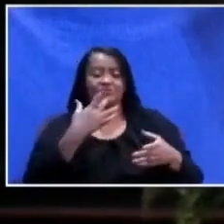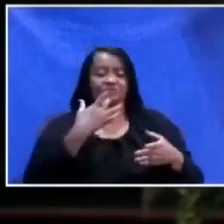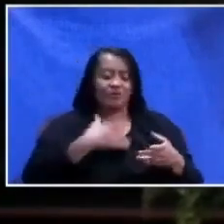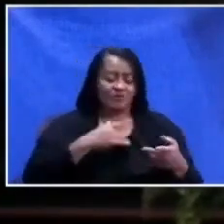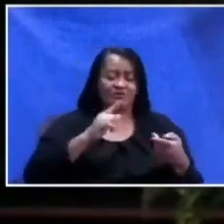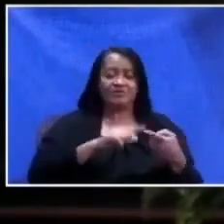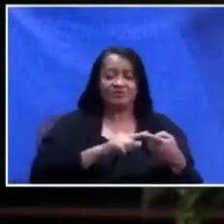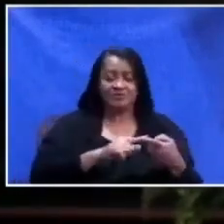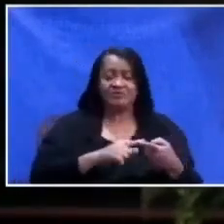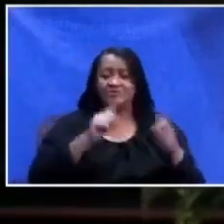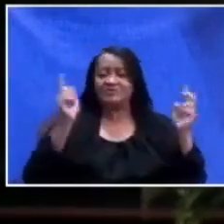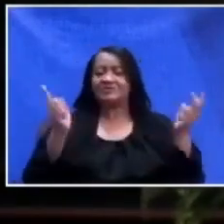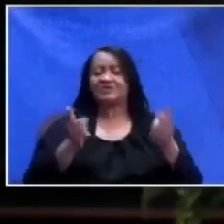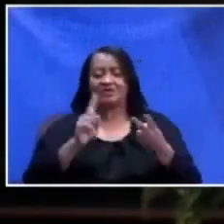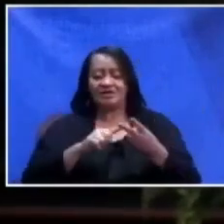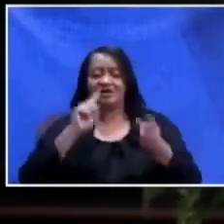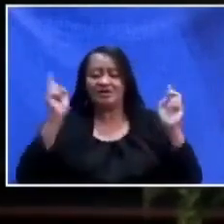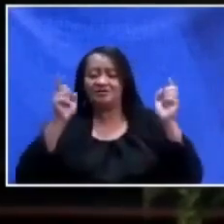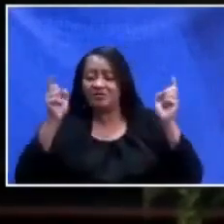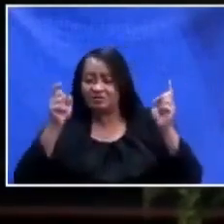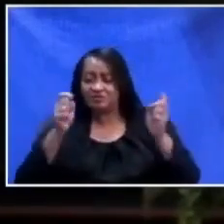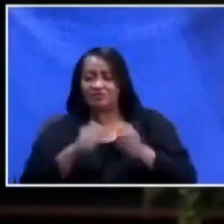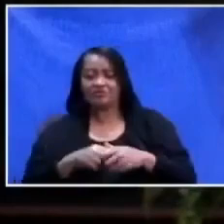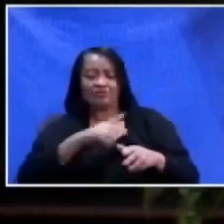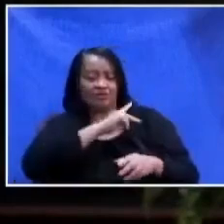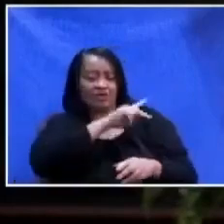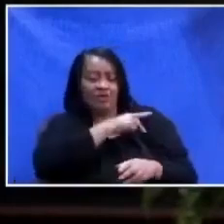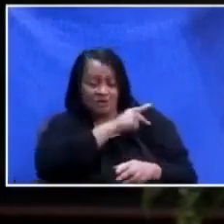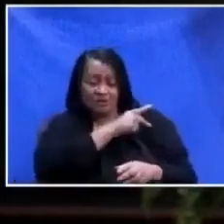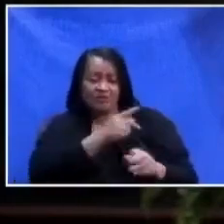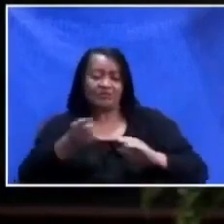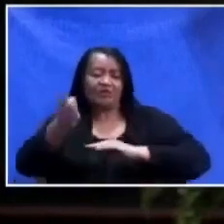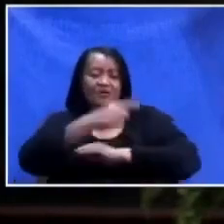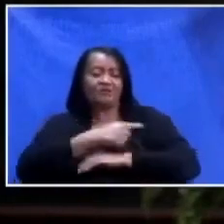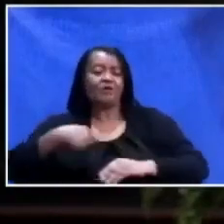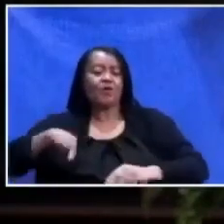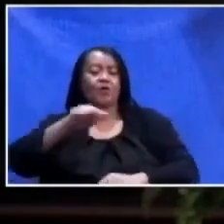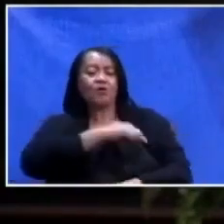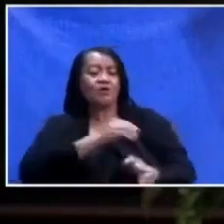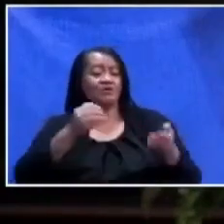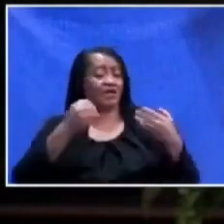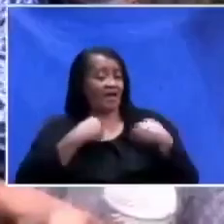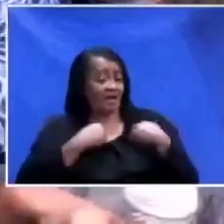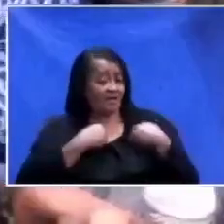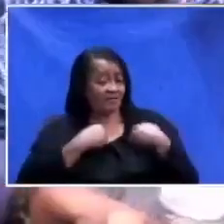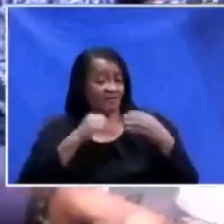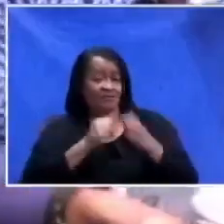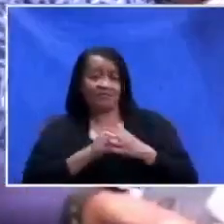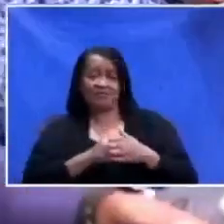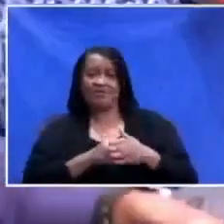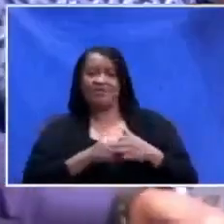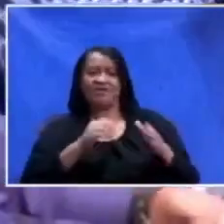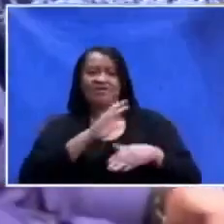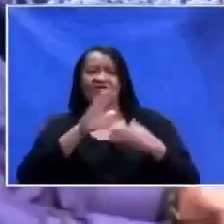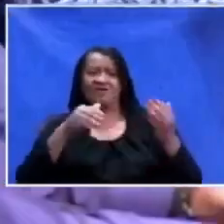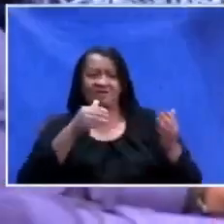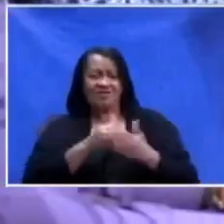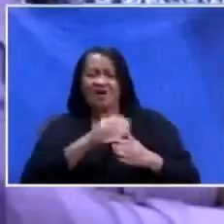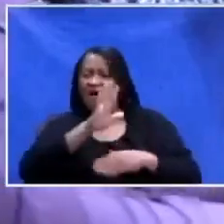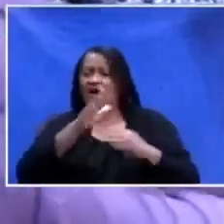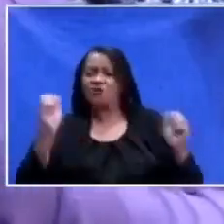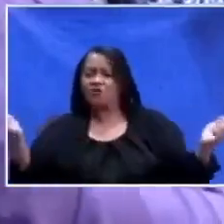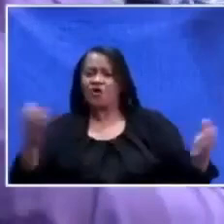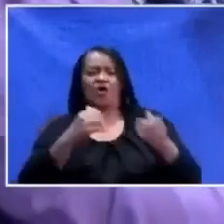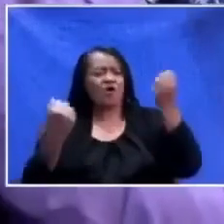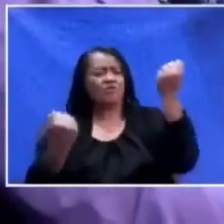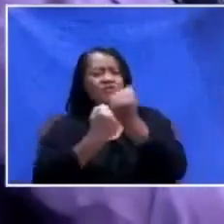birthdays, anniversaries, personal days that we have. You've just always been so supportive.